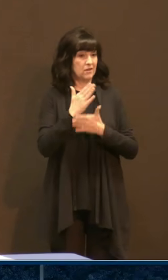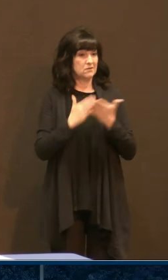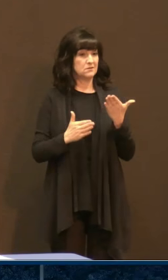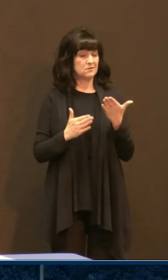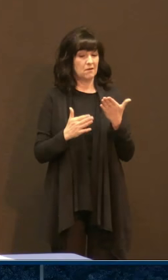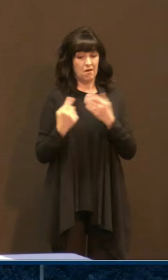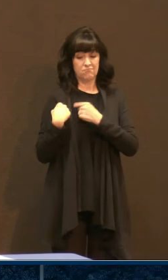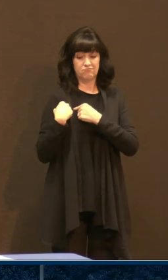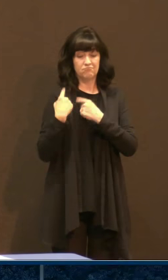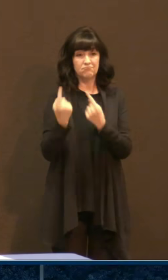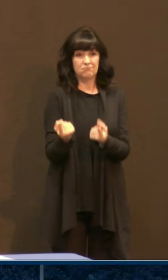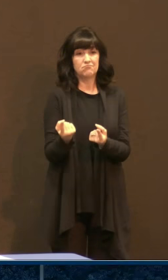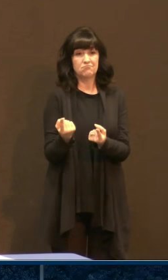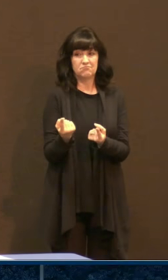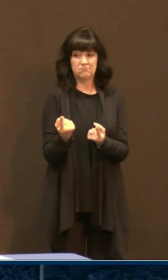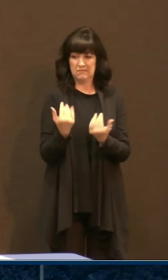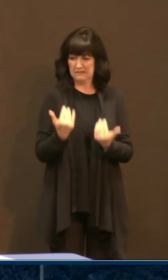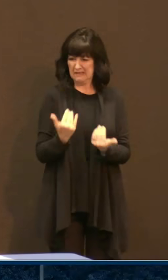the last